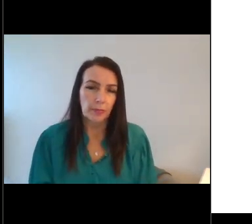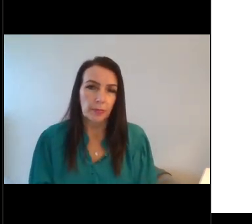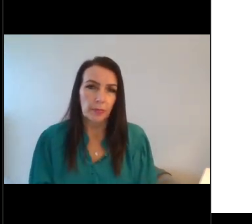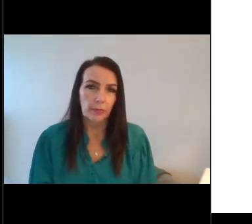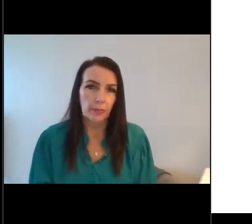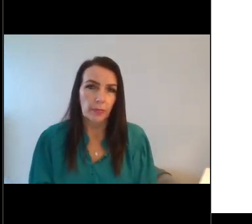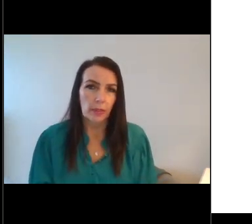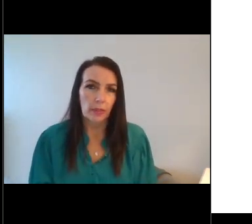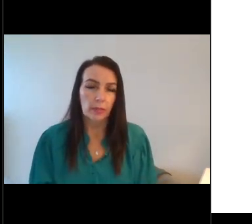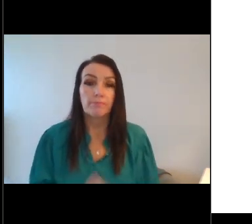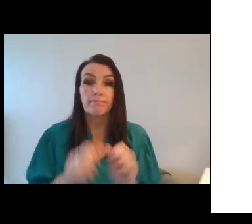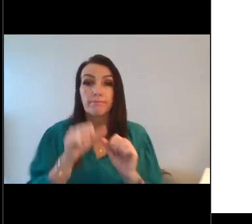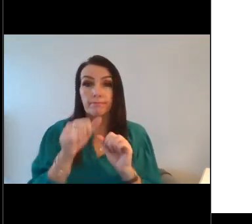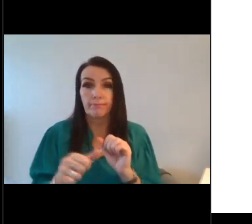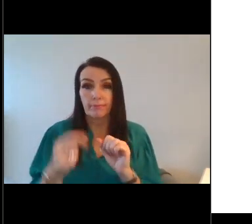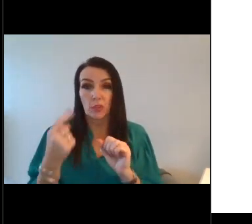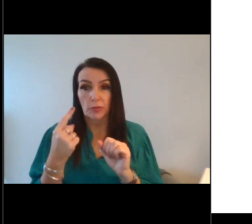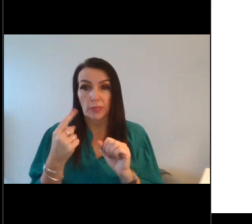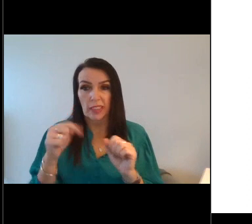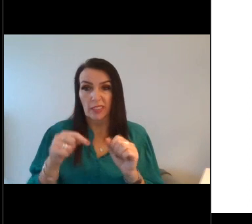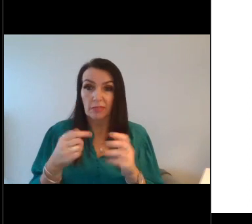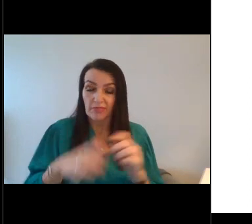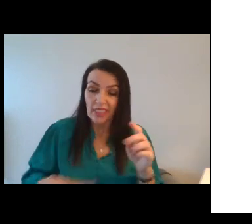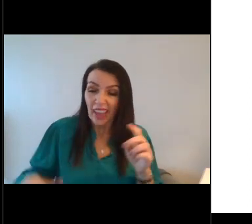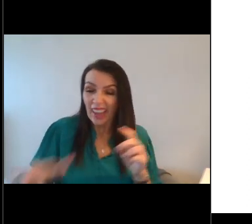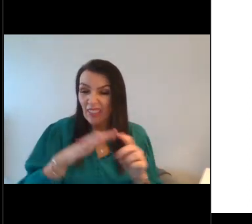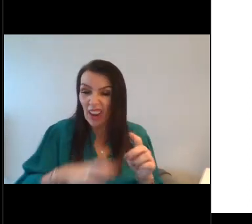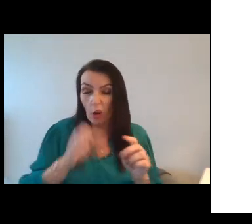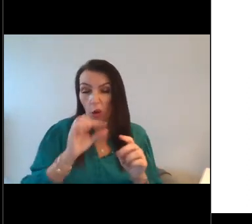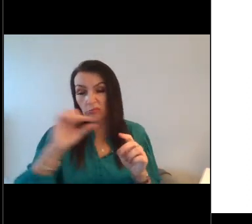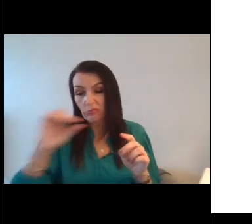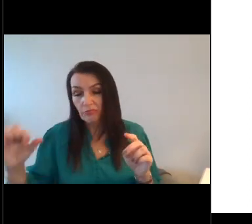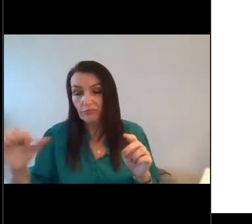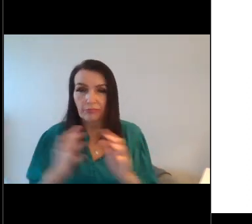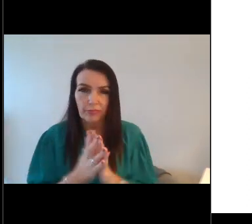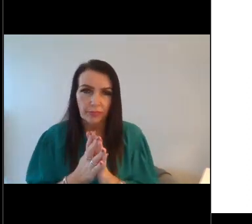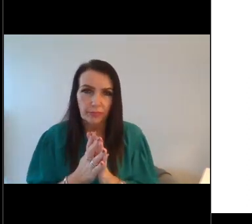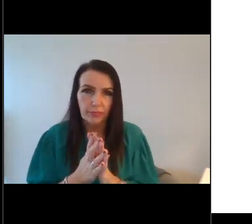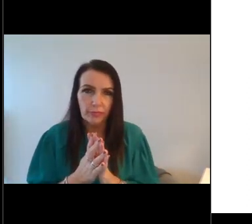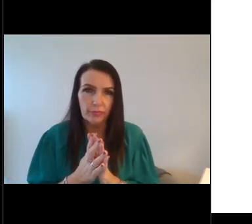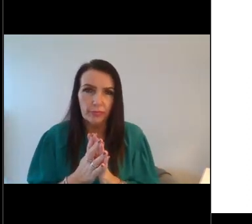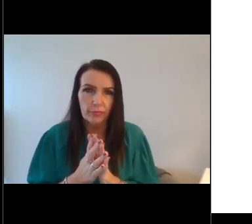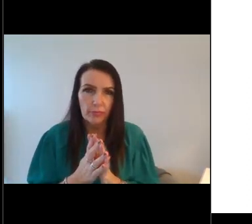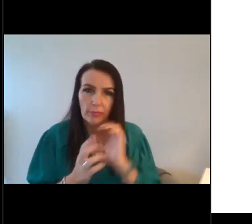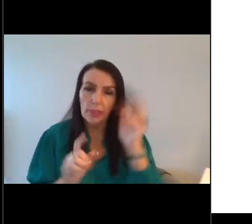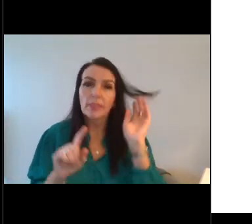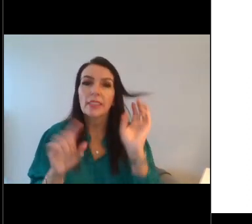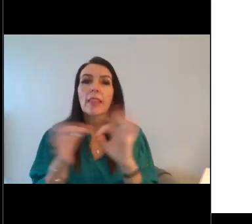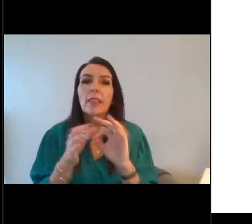You've then got the question of piecemeal or area-based. Now, again, this partly relates back to what you're trying to do in terms of